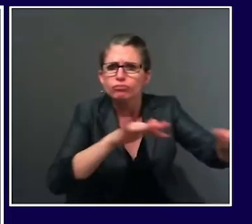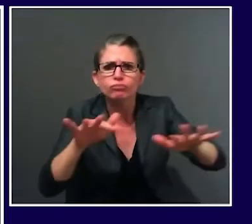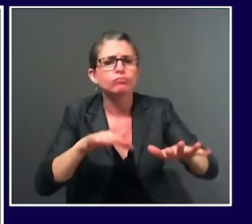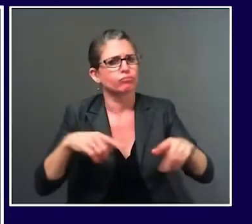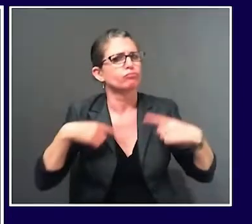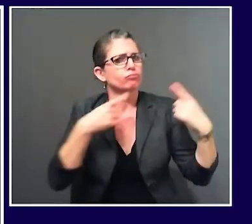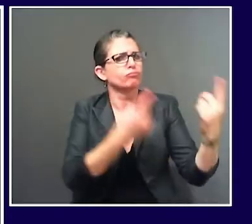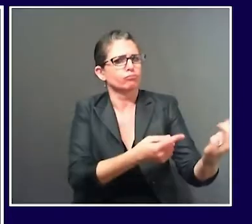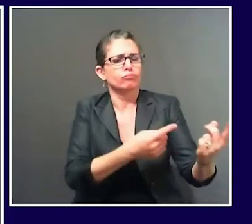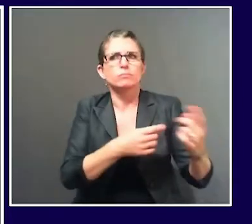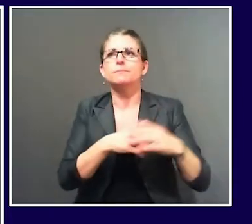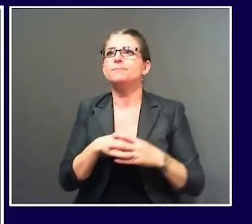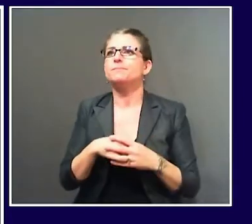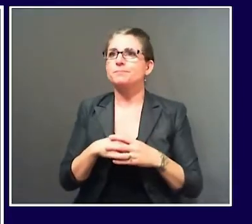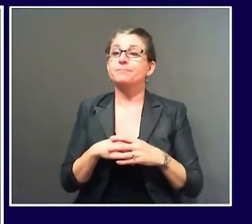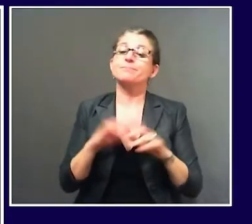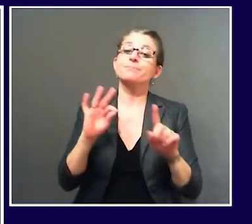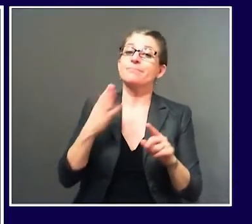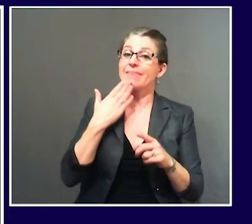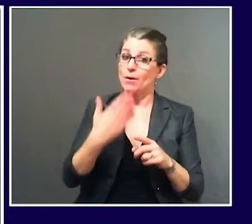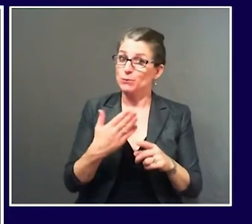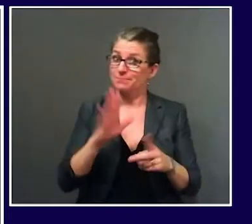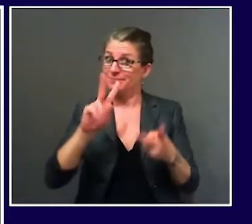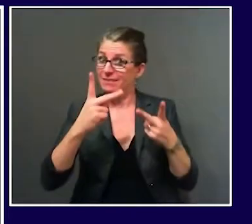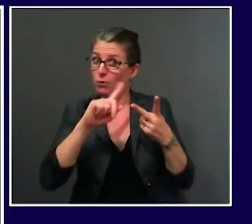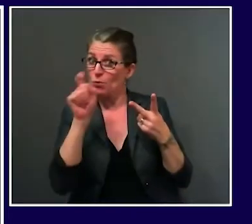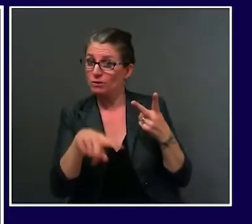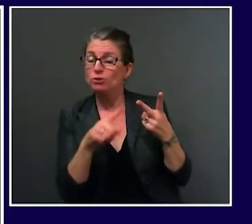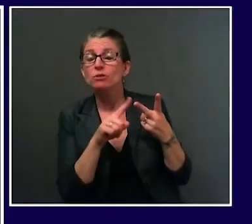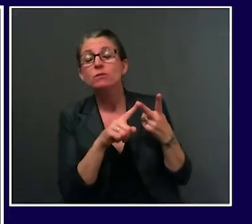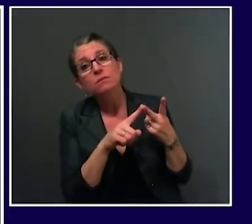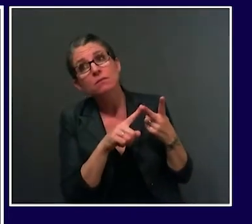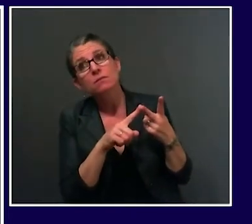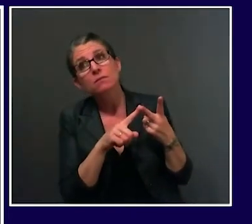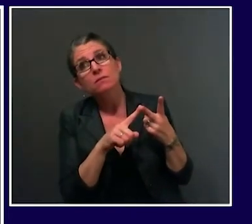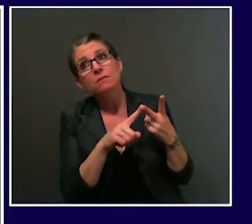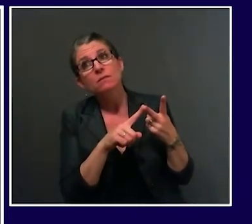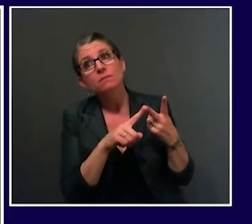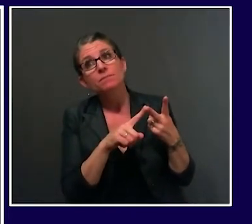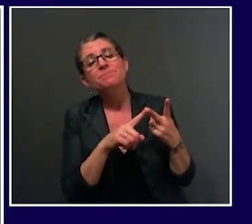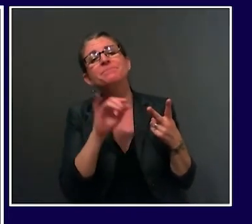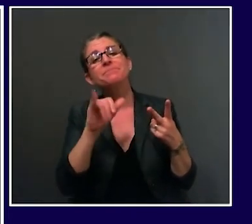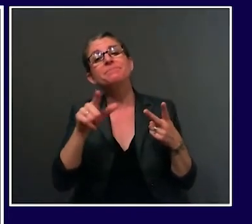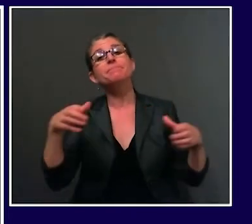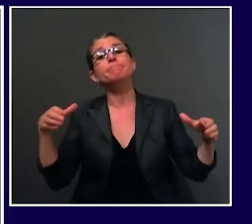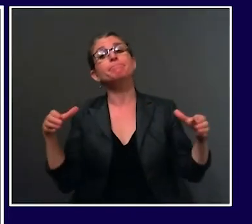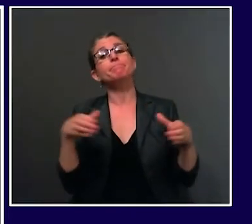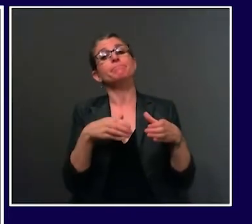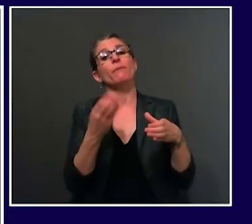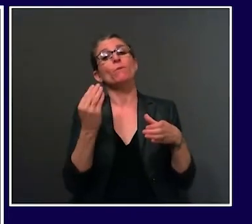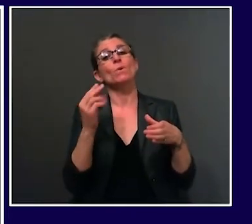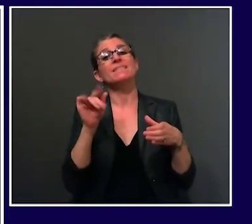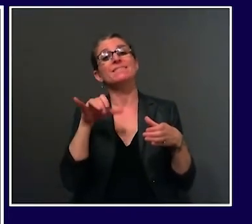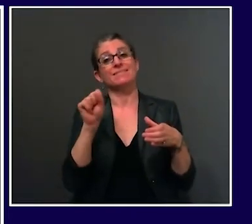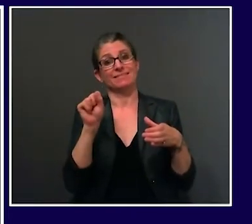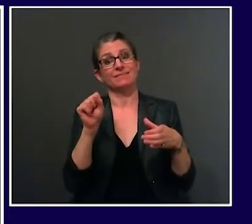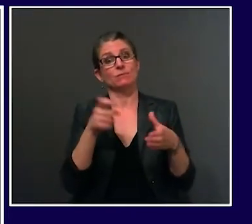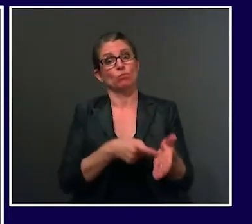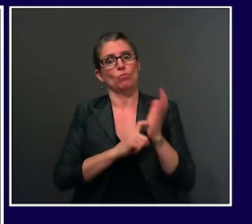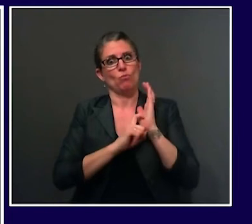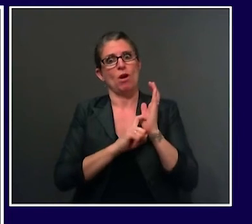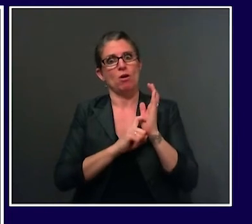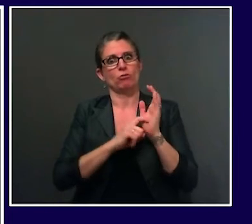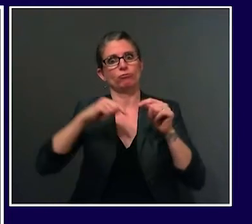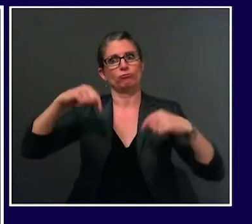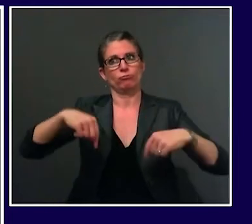My second question is, what kind of alternatives to the 14-day quarantine is Maine CDC considering for anyone coming into